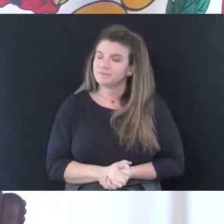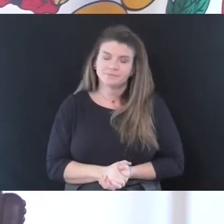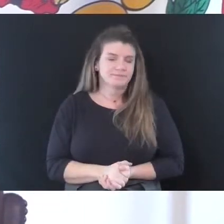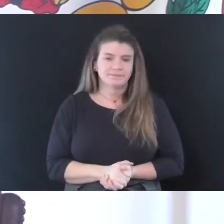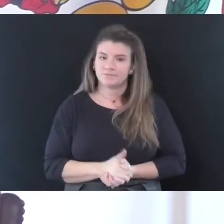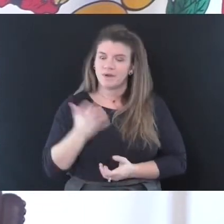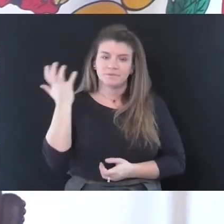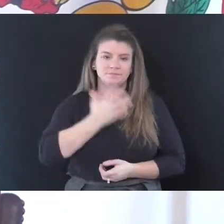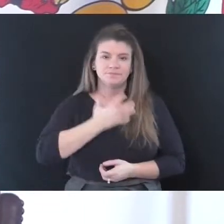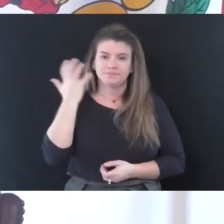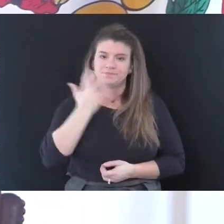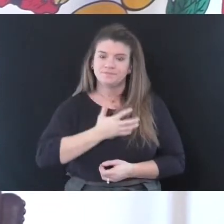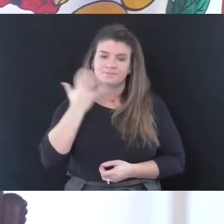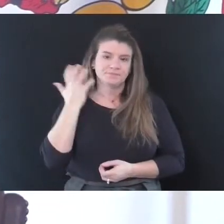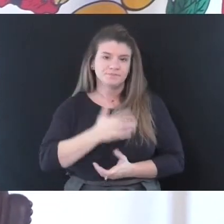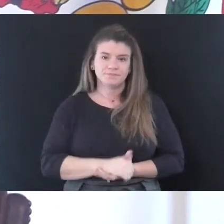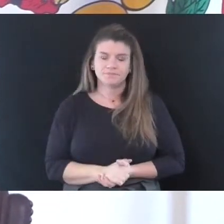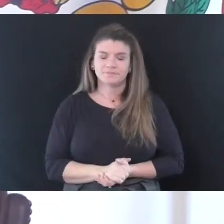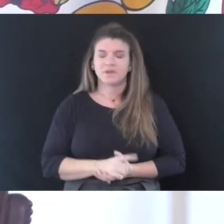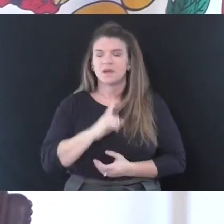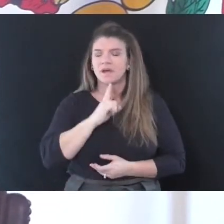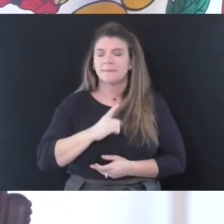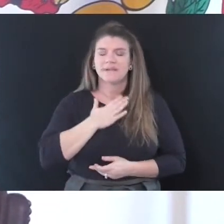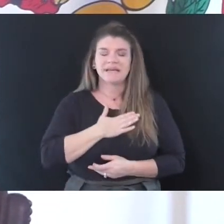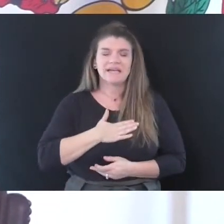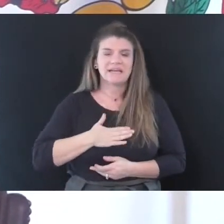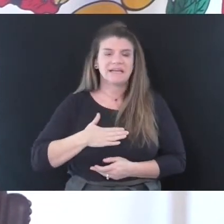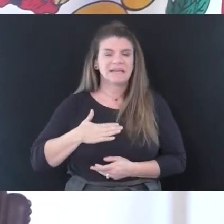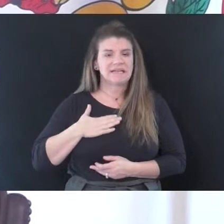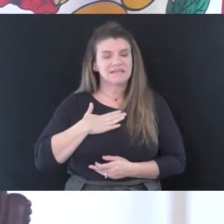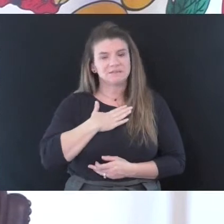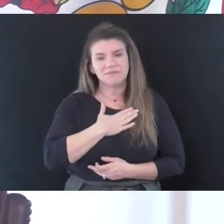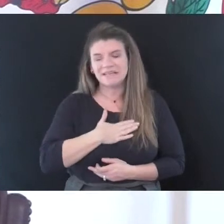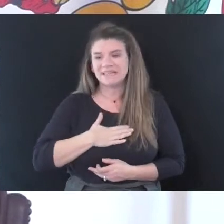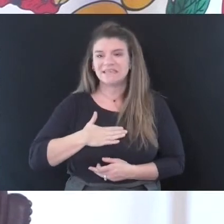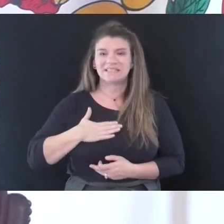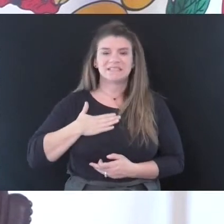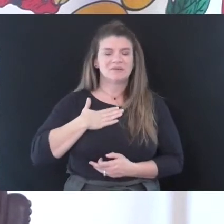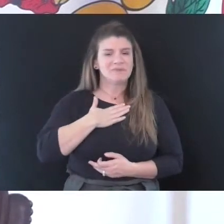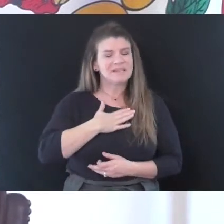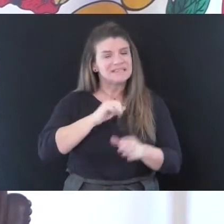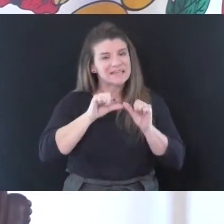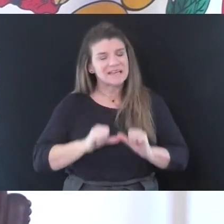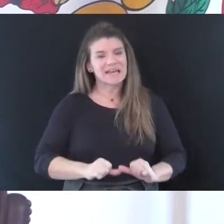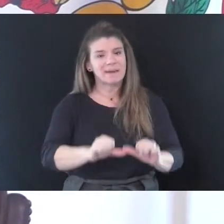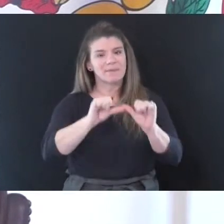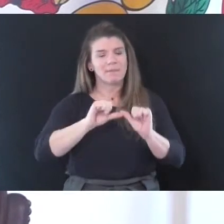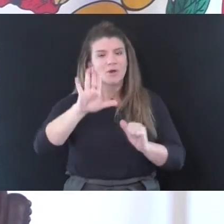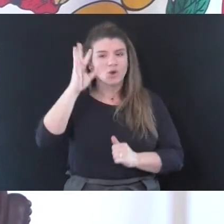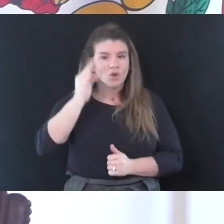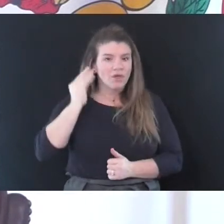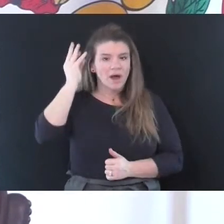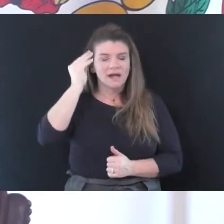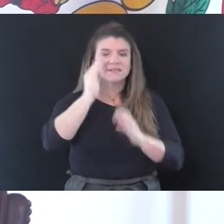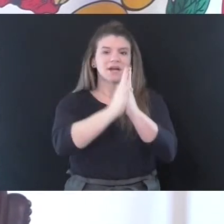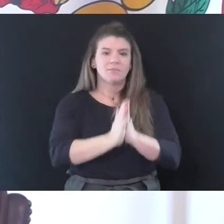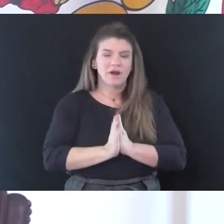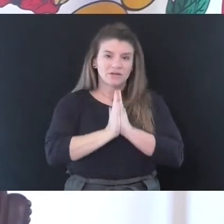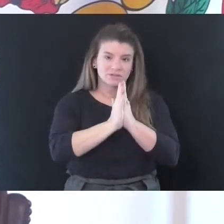Ooh-wee, man, oh man. Please, please, please, please, please keep them in your thoughts and your prayers.